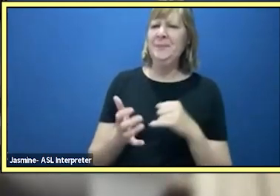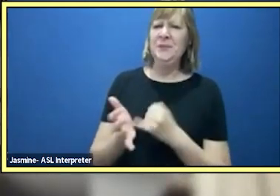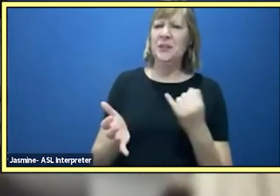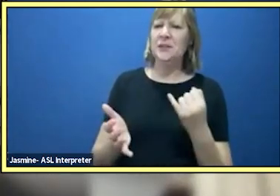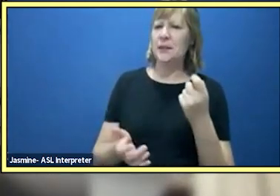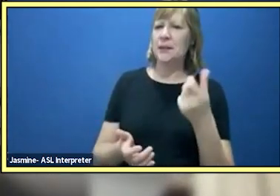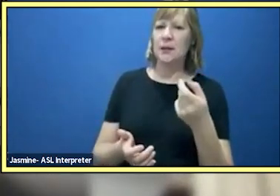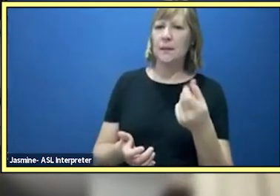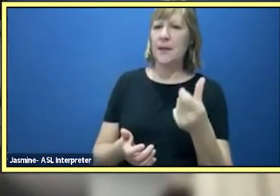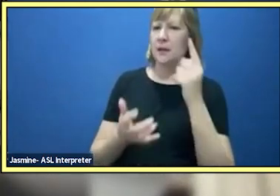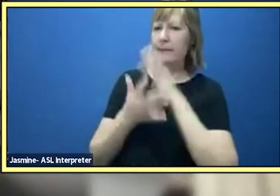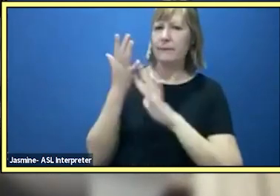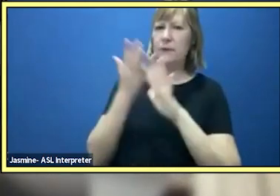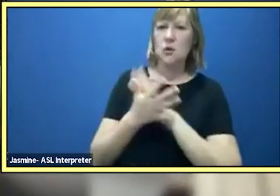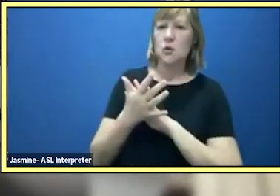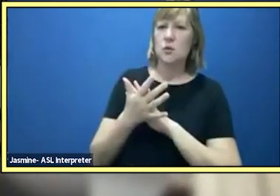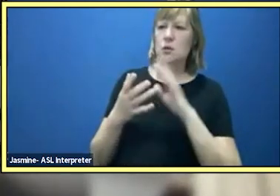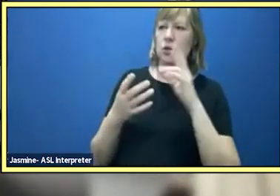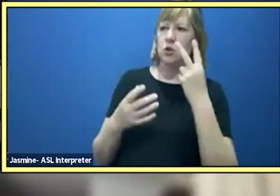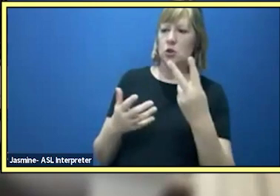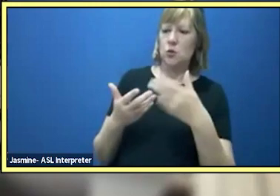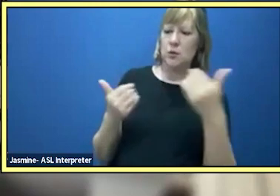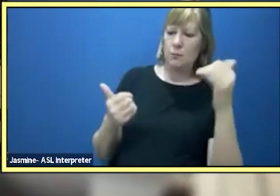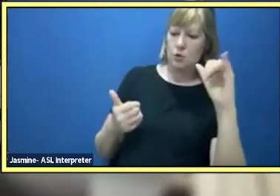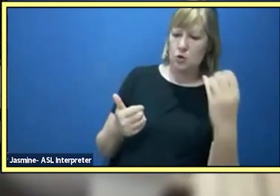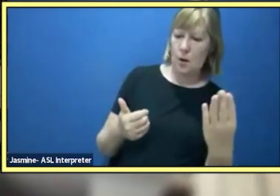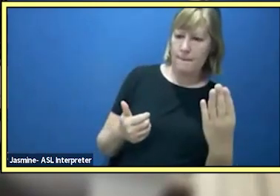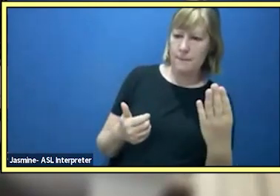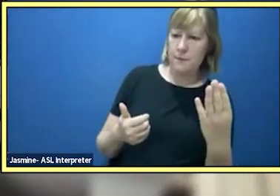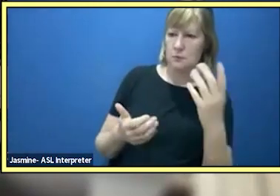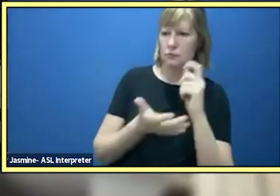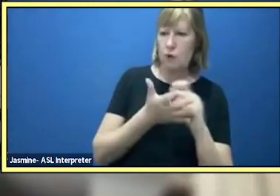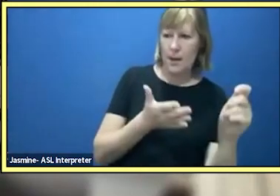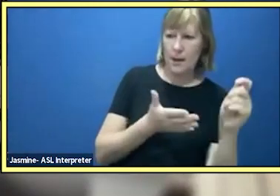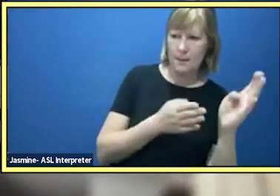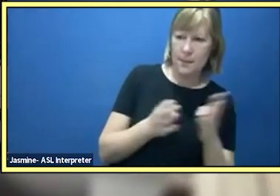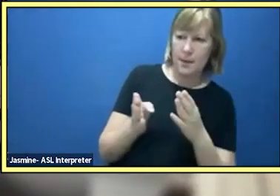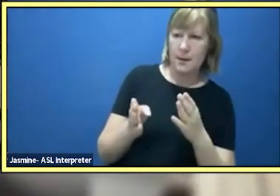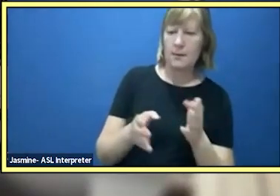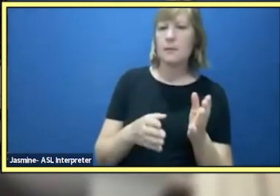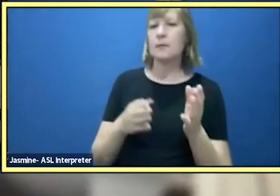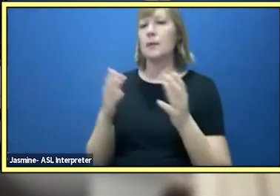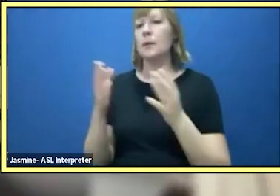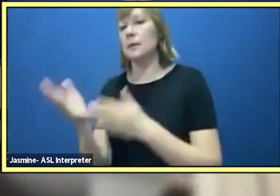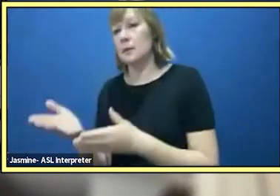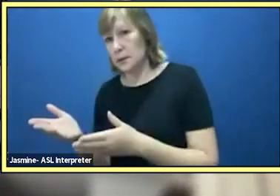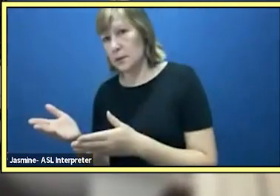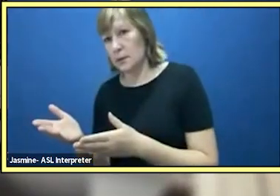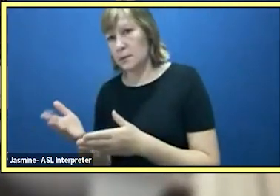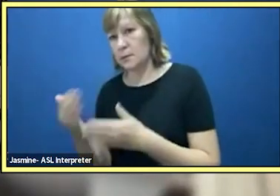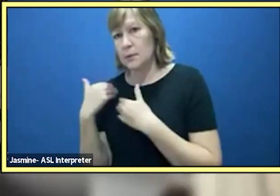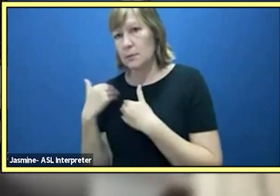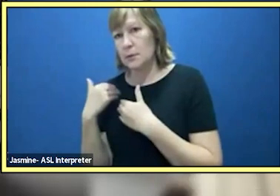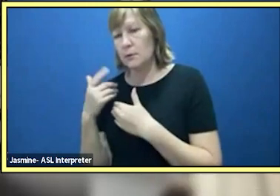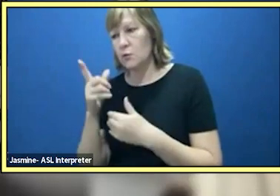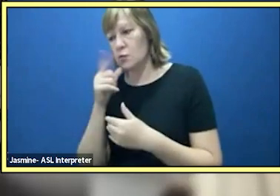separate jobs, right? Writing a plan and having all the resources and knowing how to write the plan